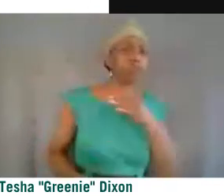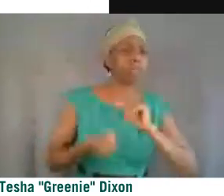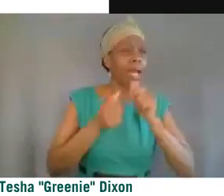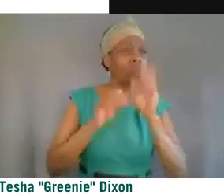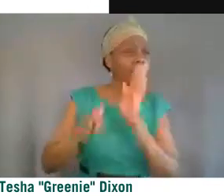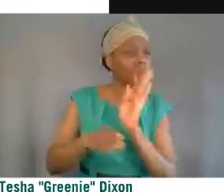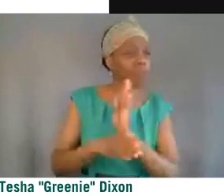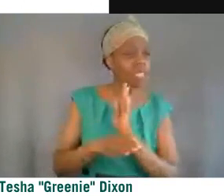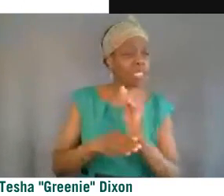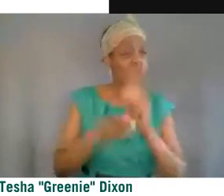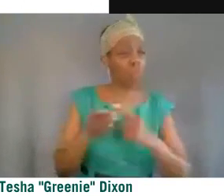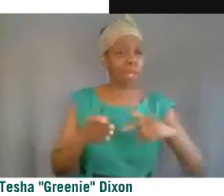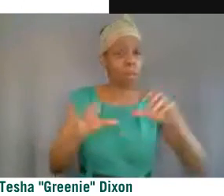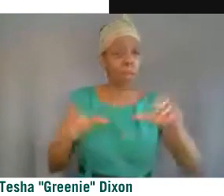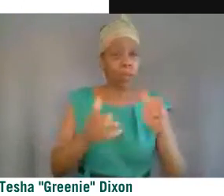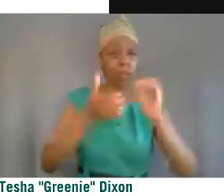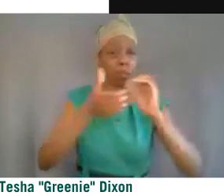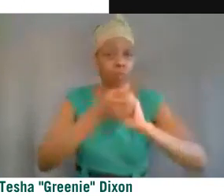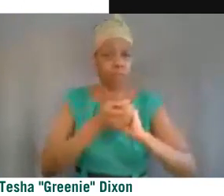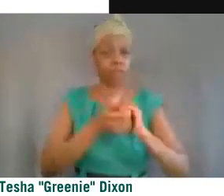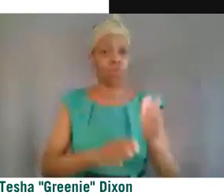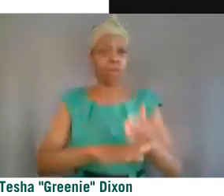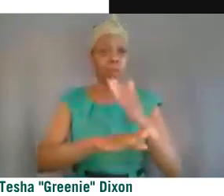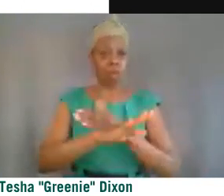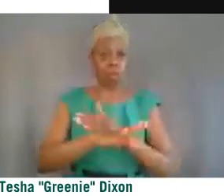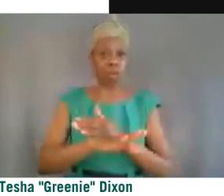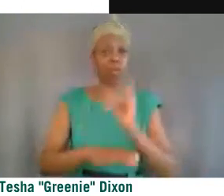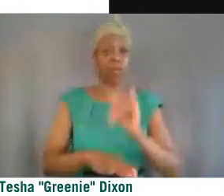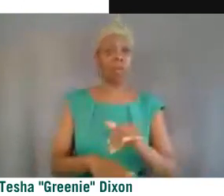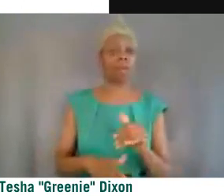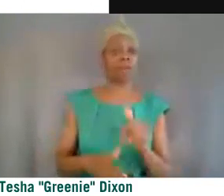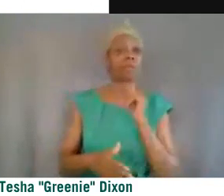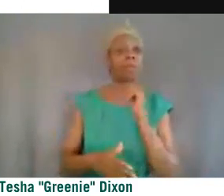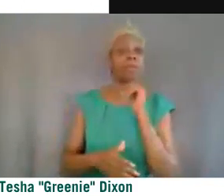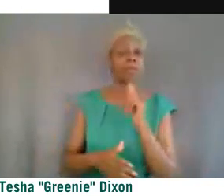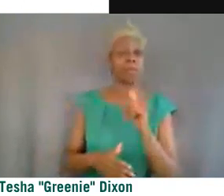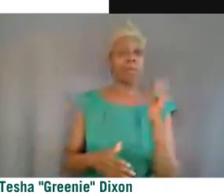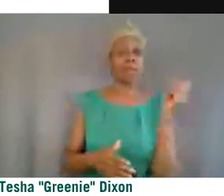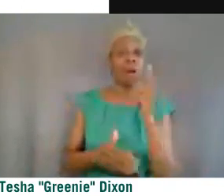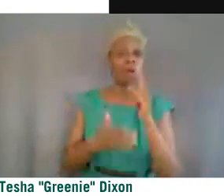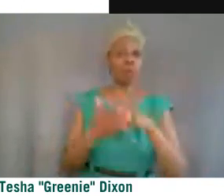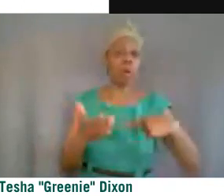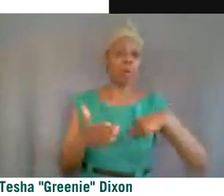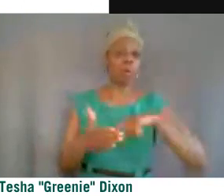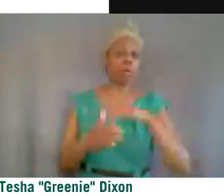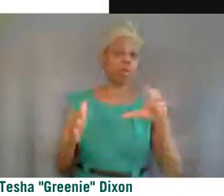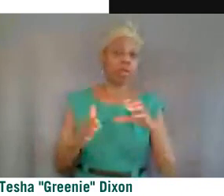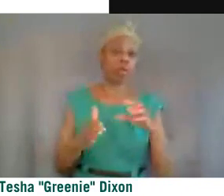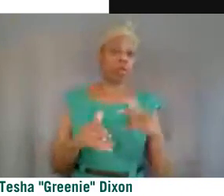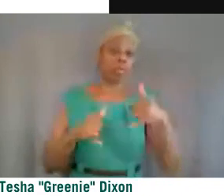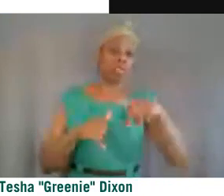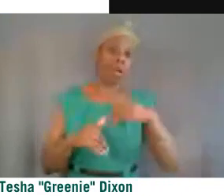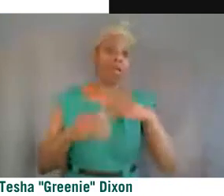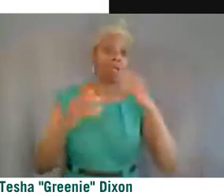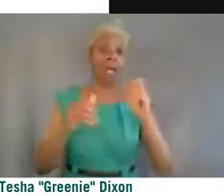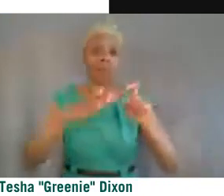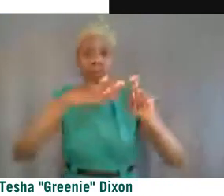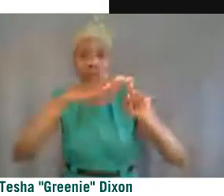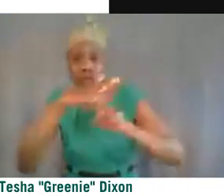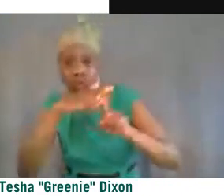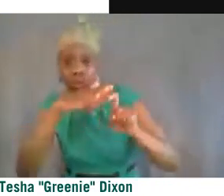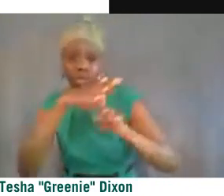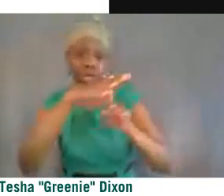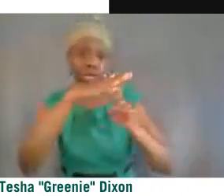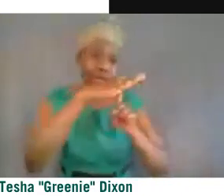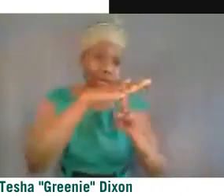it? And that is not all of what we do. We still end up in a lot of the screening world and a little